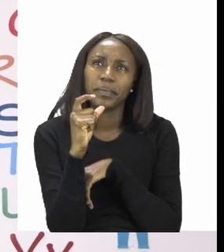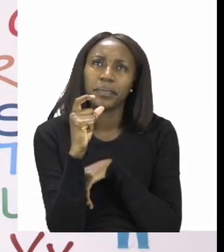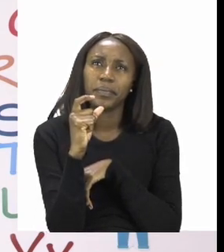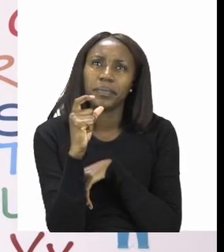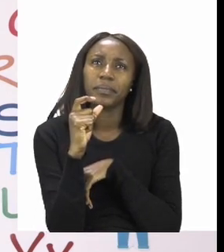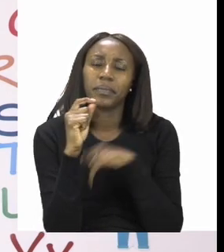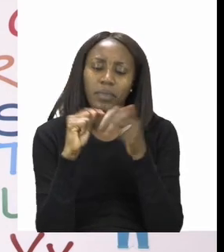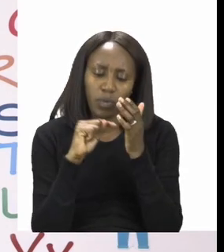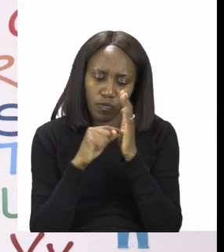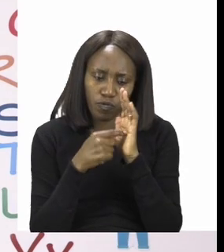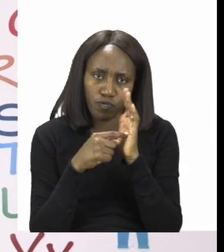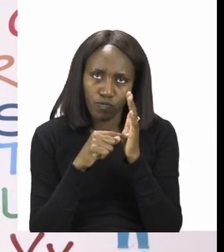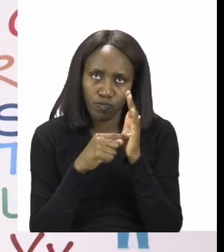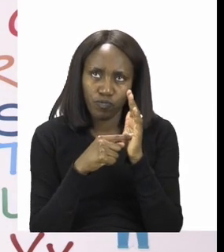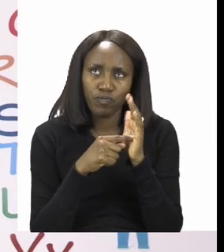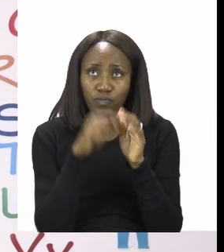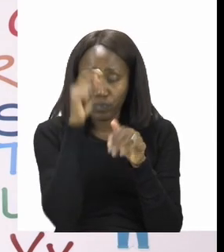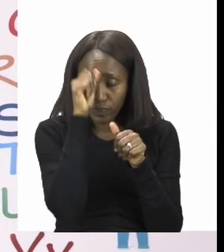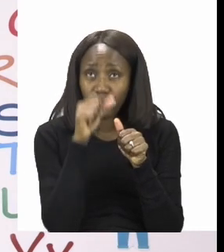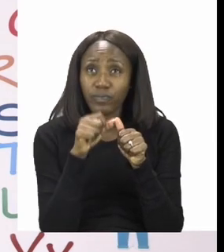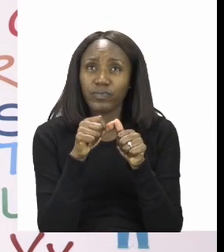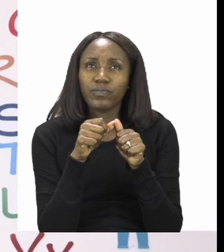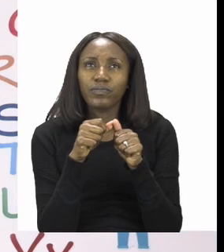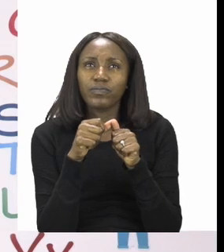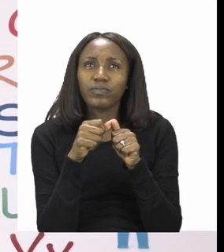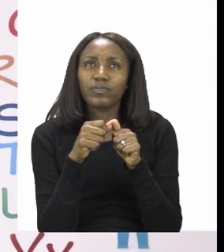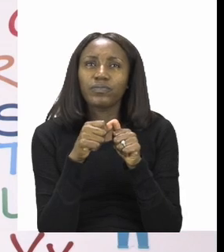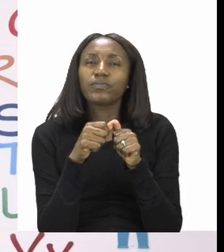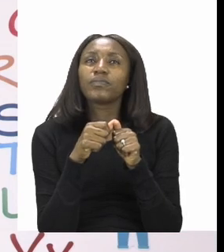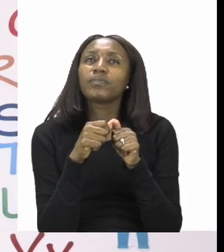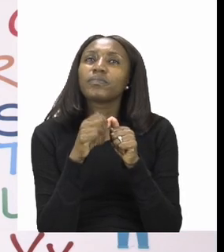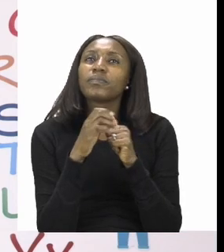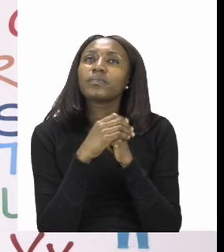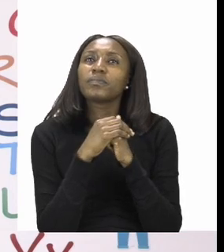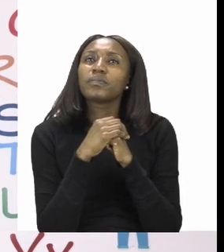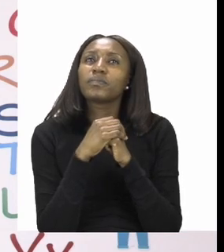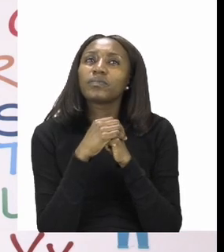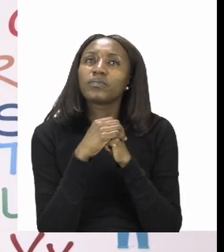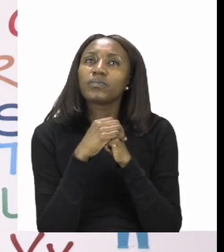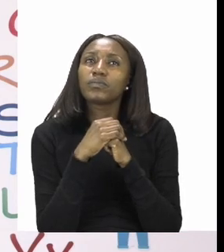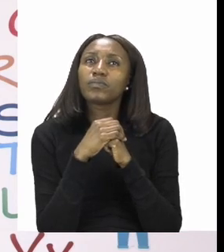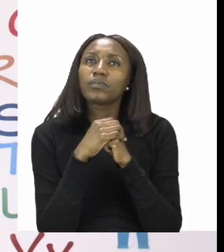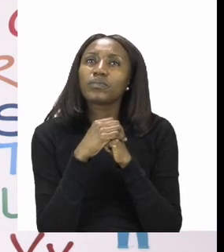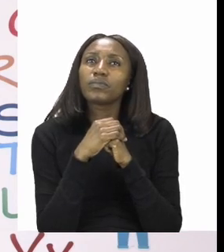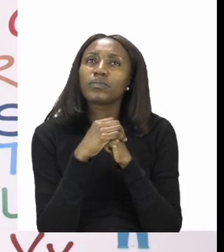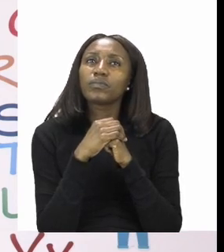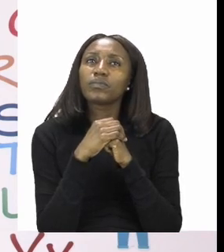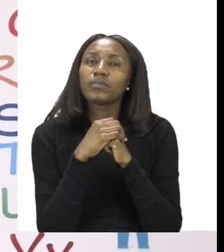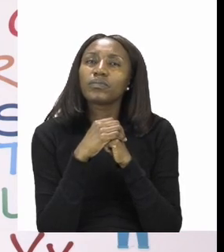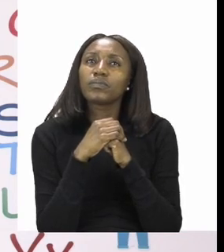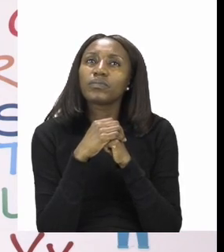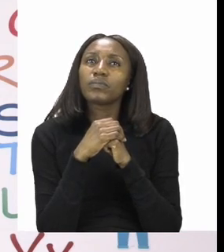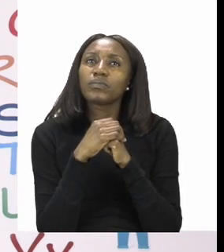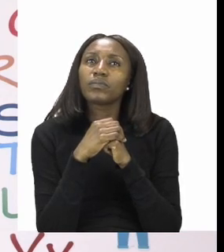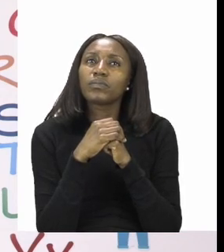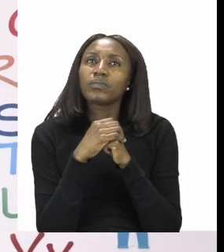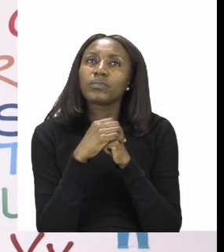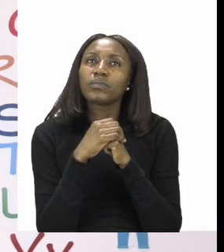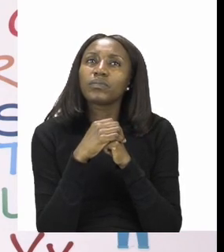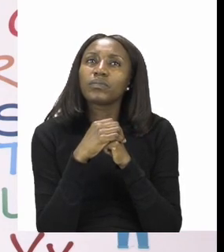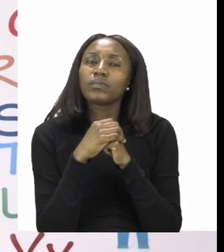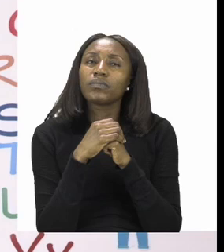full stop at the end. It is Liam's short.